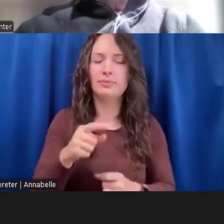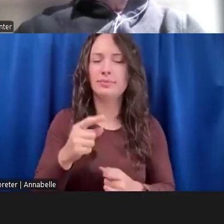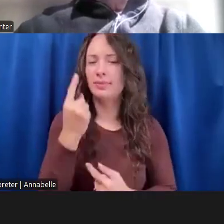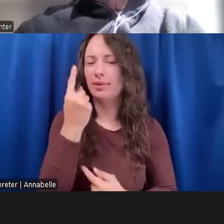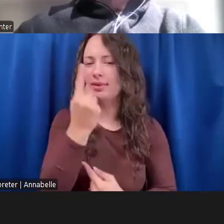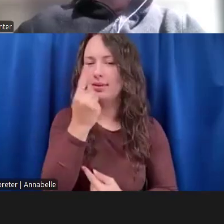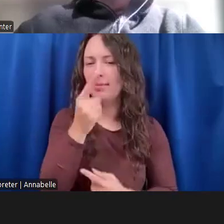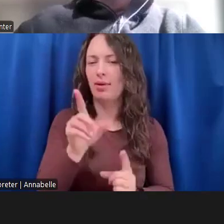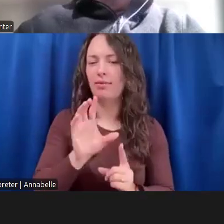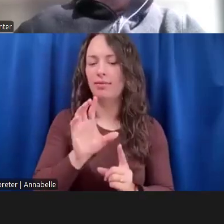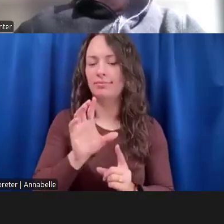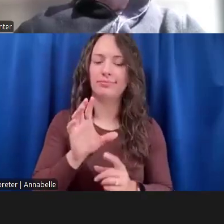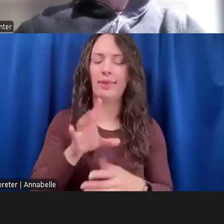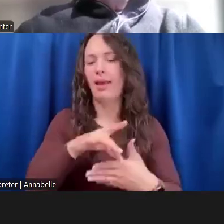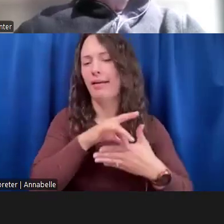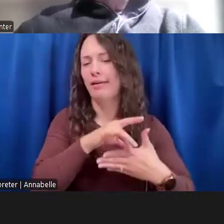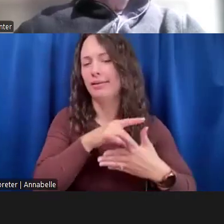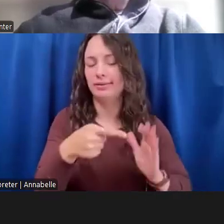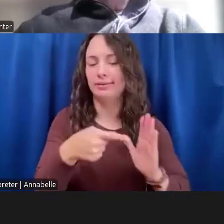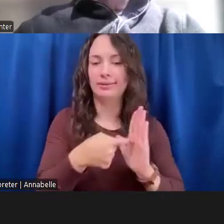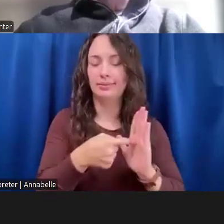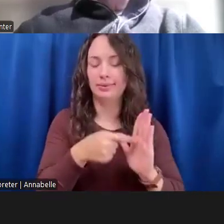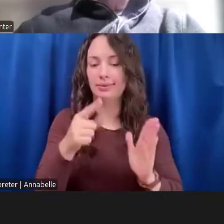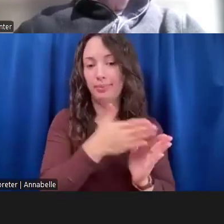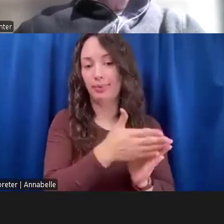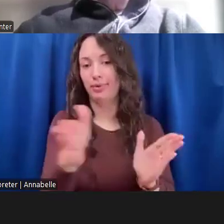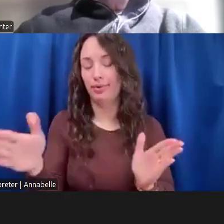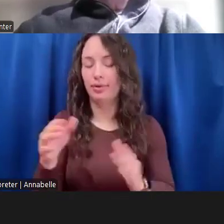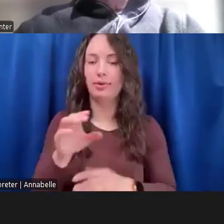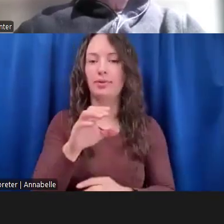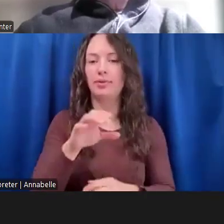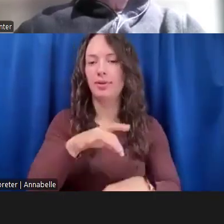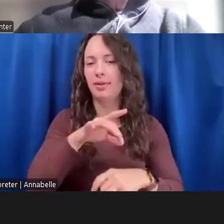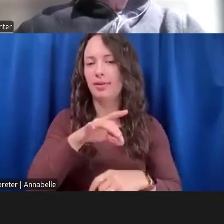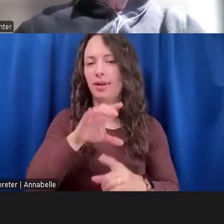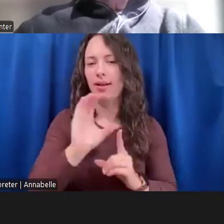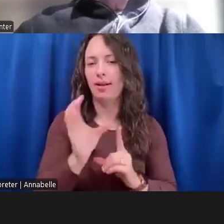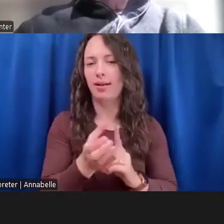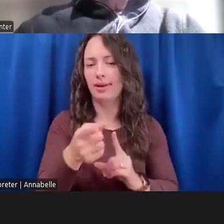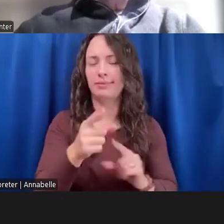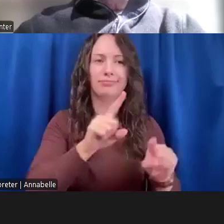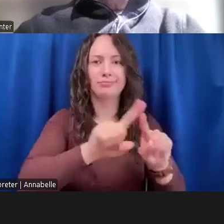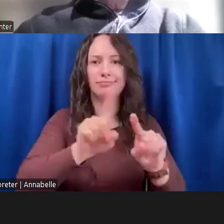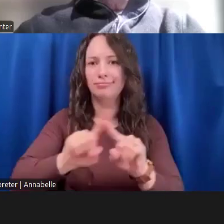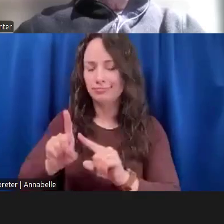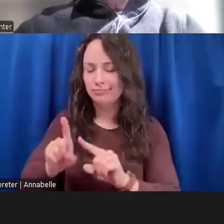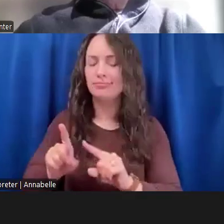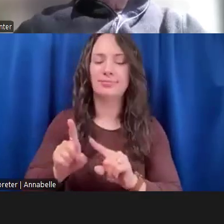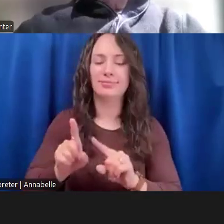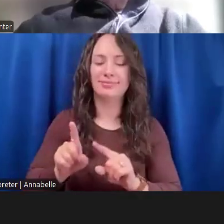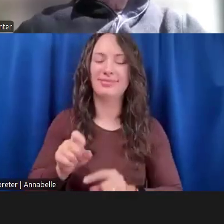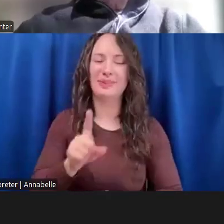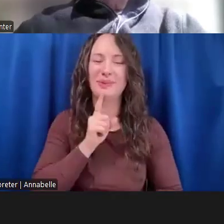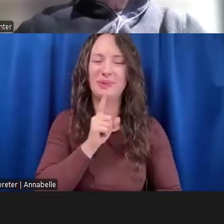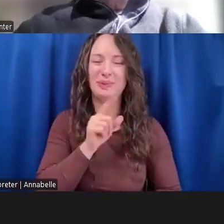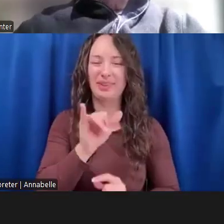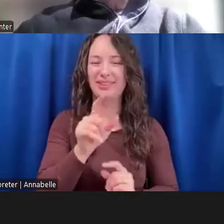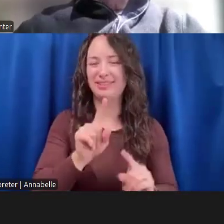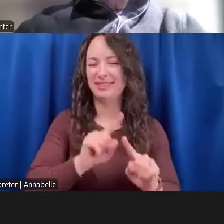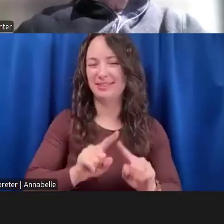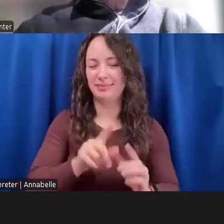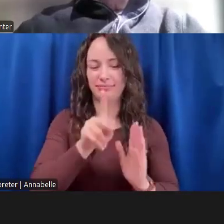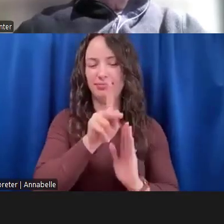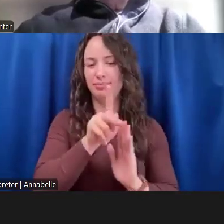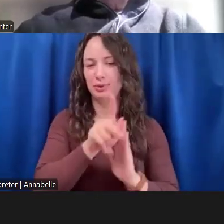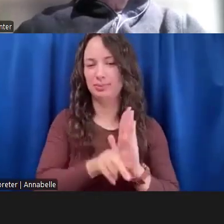mentioning, thinking about kind of broader climatic regimes. And so I'm biased to those 4 principles, but that, in terms of ecological